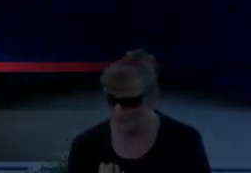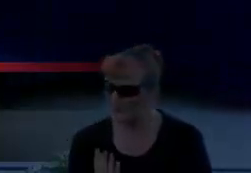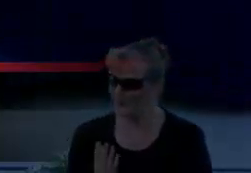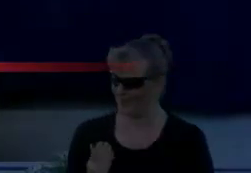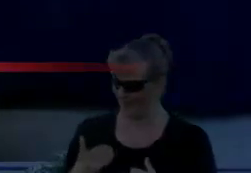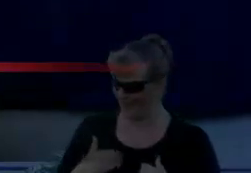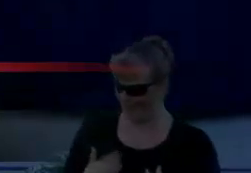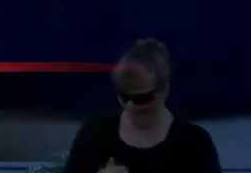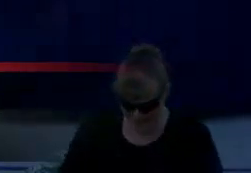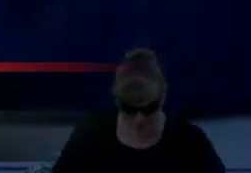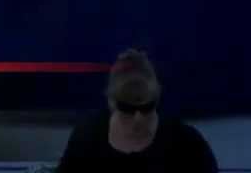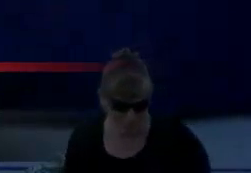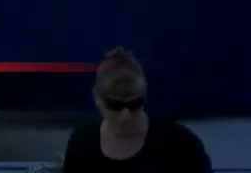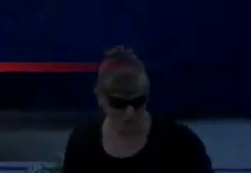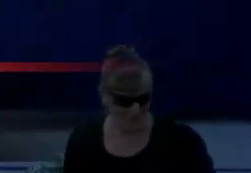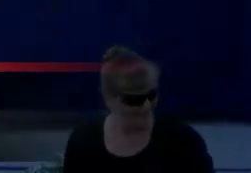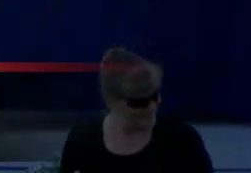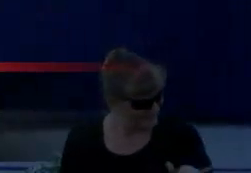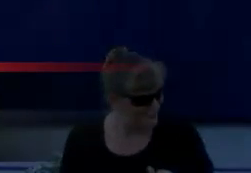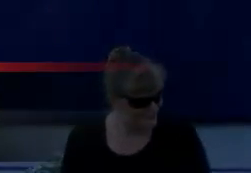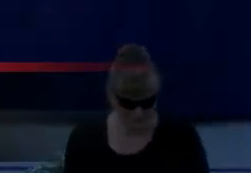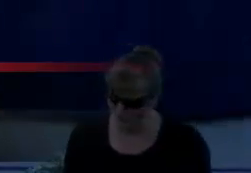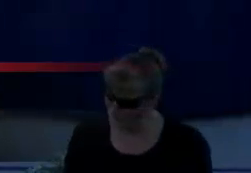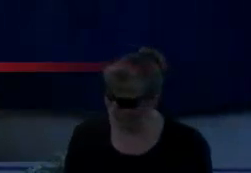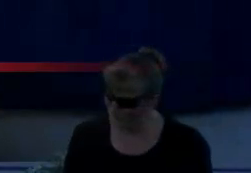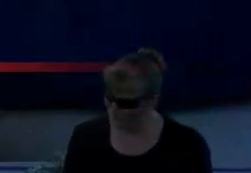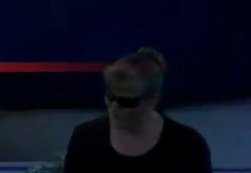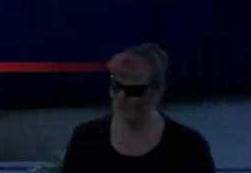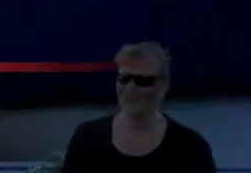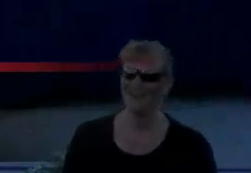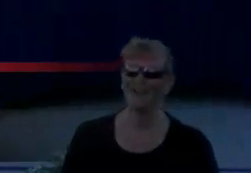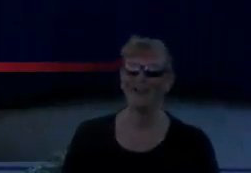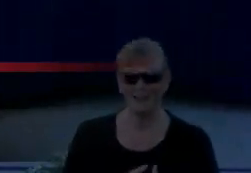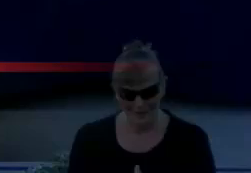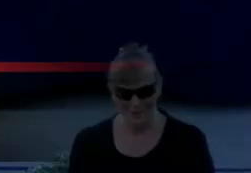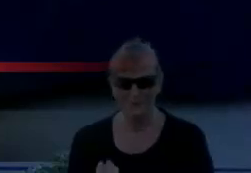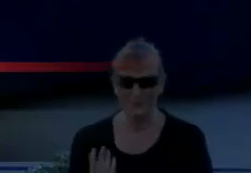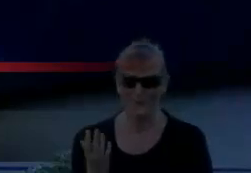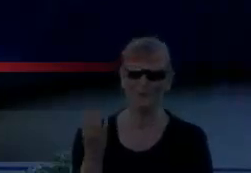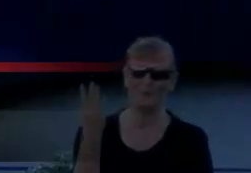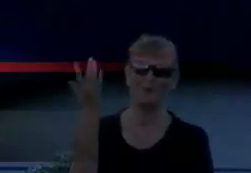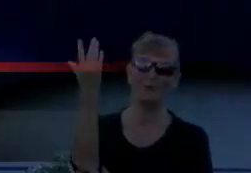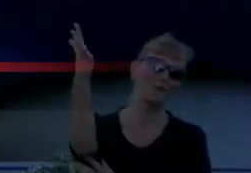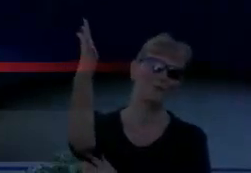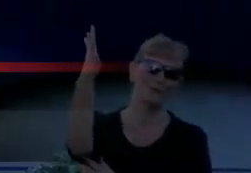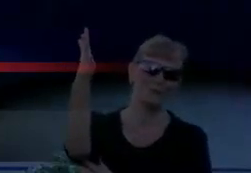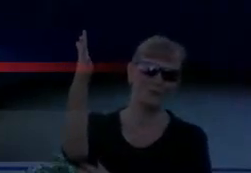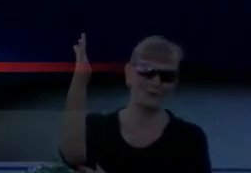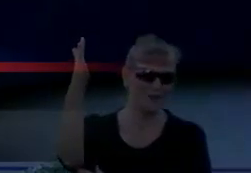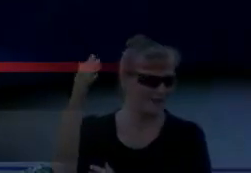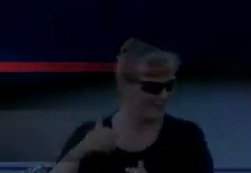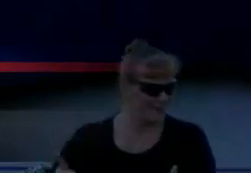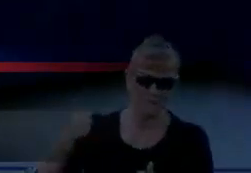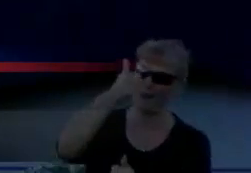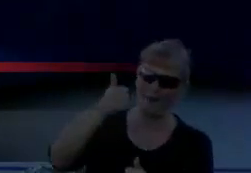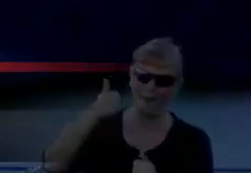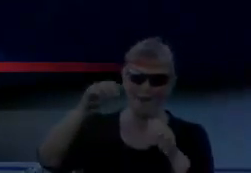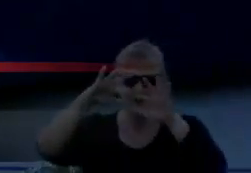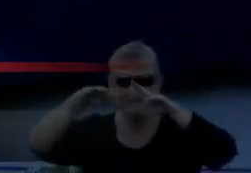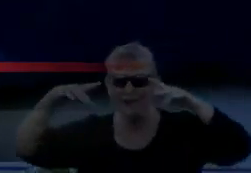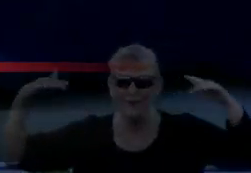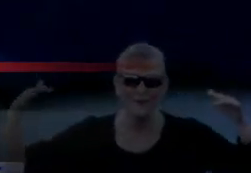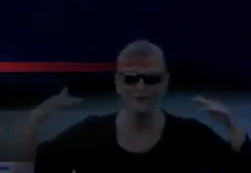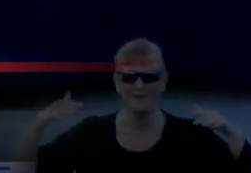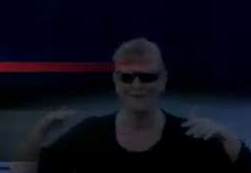on the forest floor, just like you. Then, after a lifetime, they rise above the canopy, finding